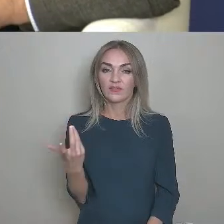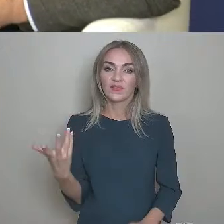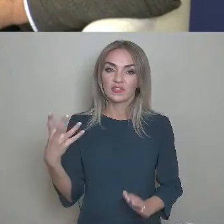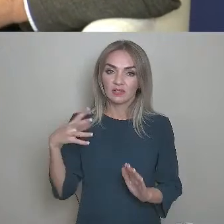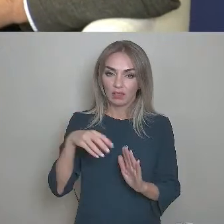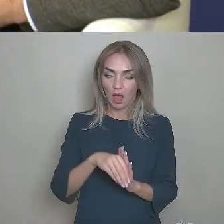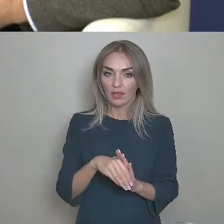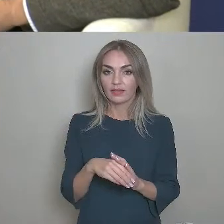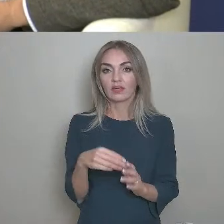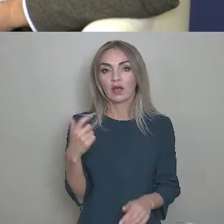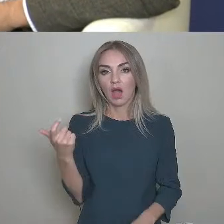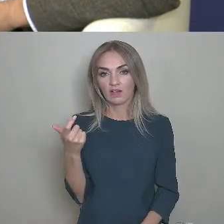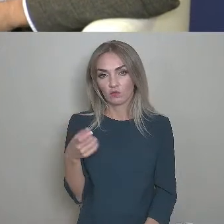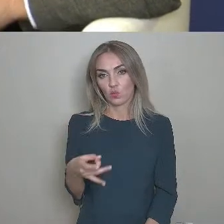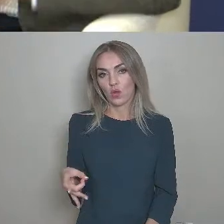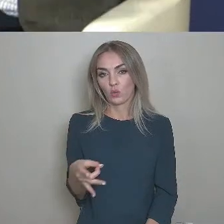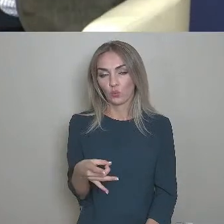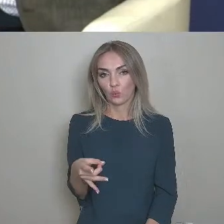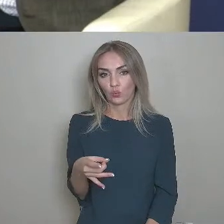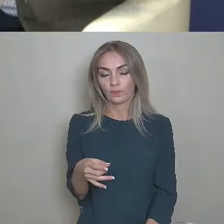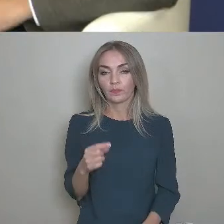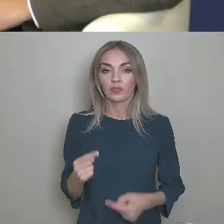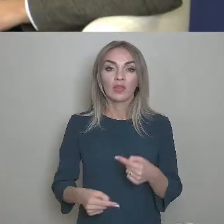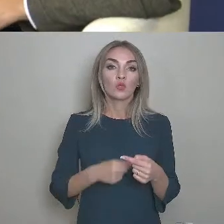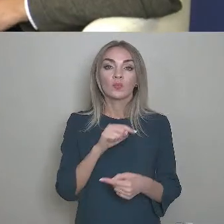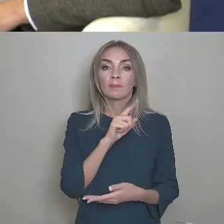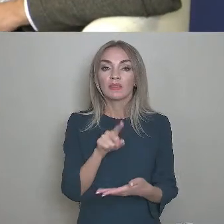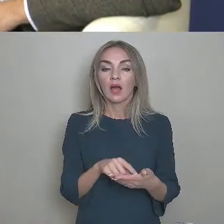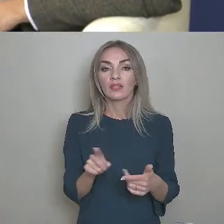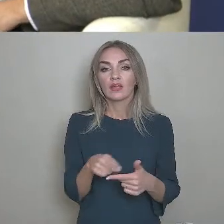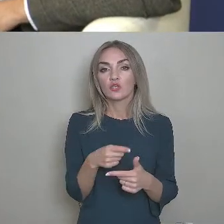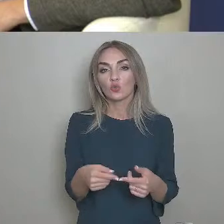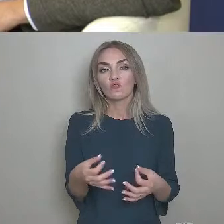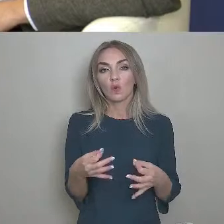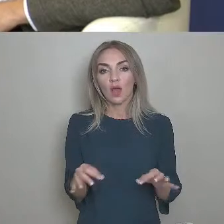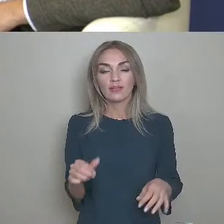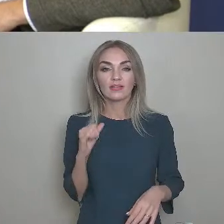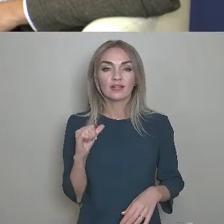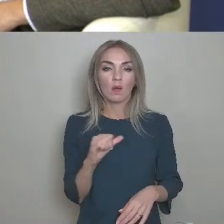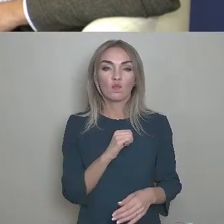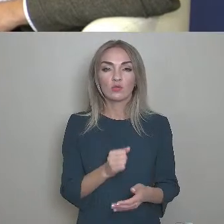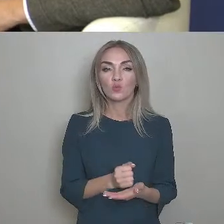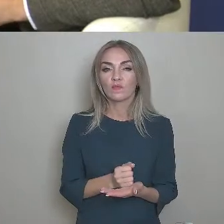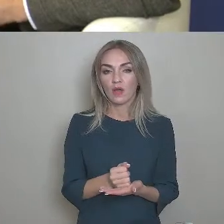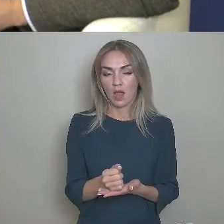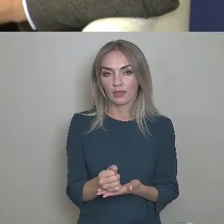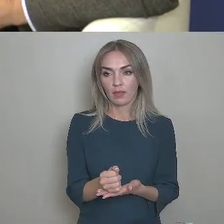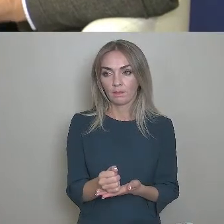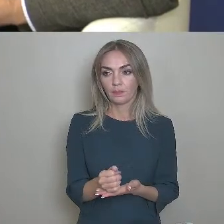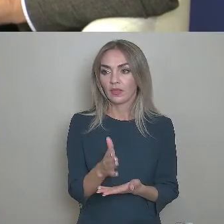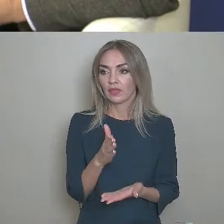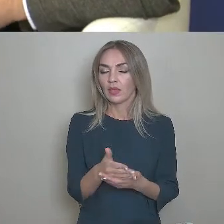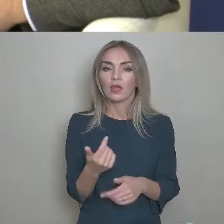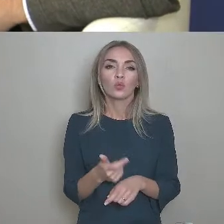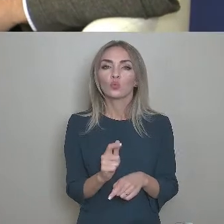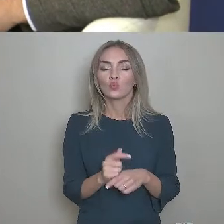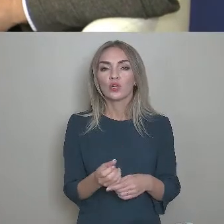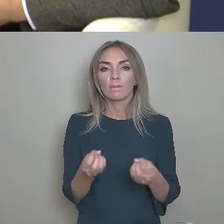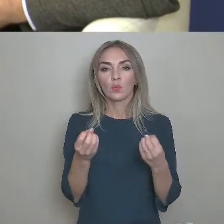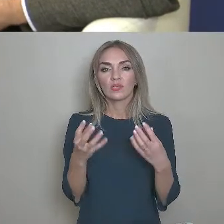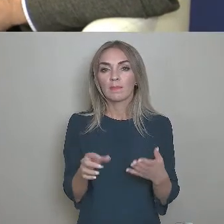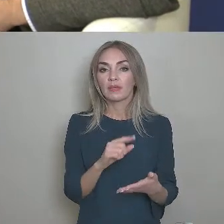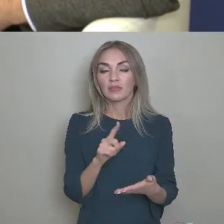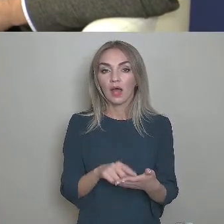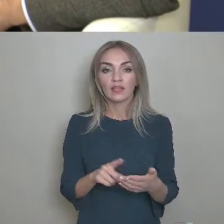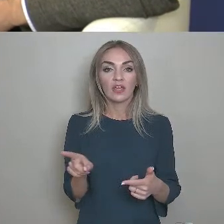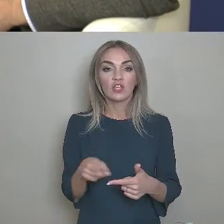the city of Kharkiv as part of Kharkiv rayon. And the next question, whether self-nomination is allowed